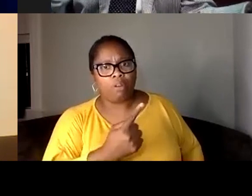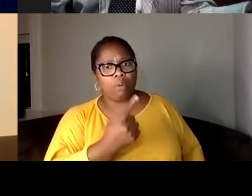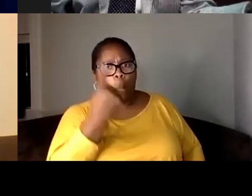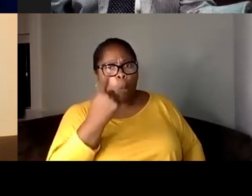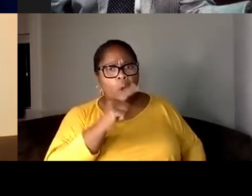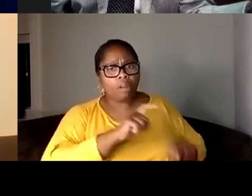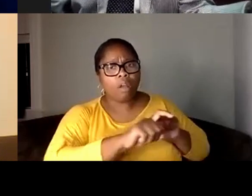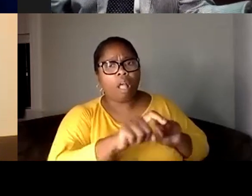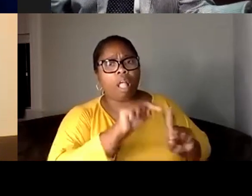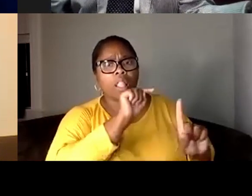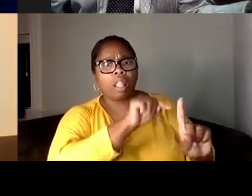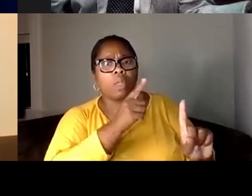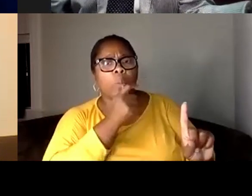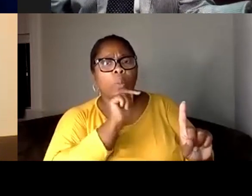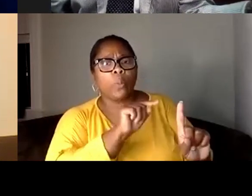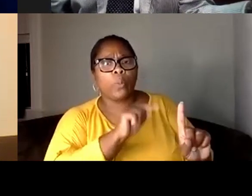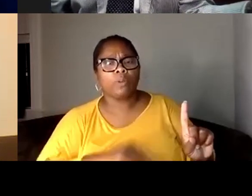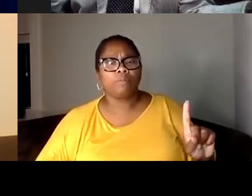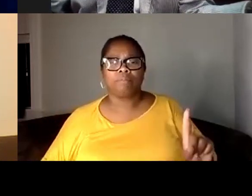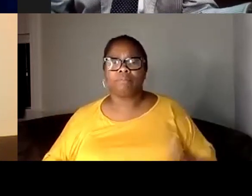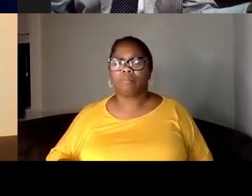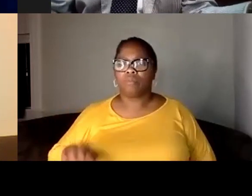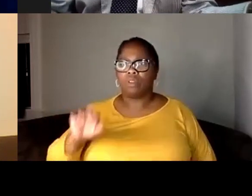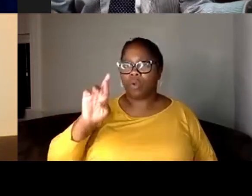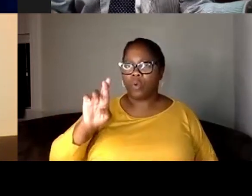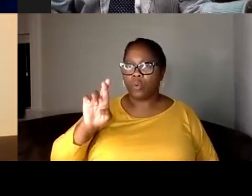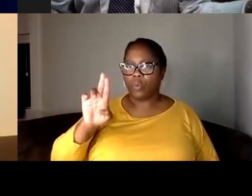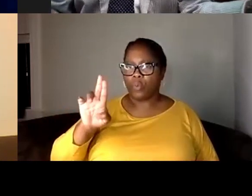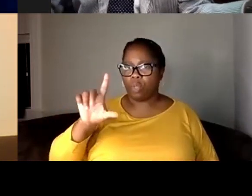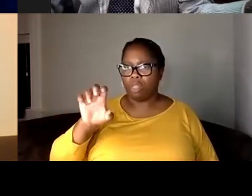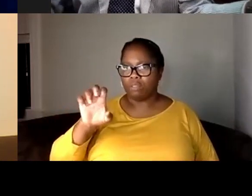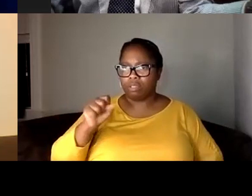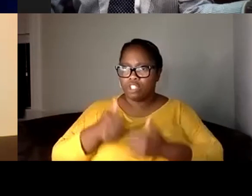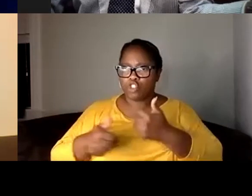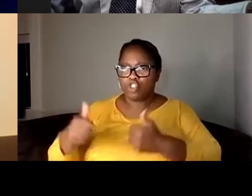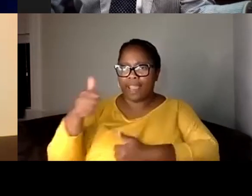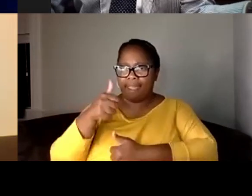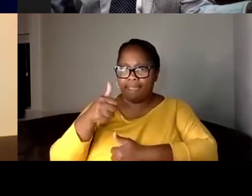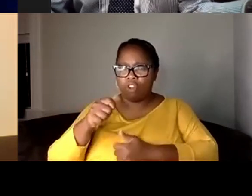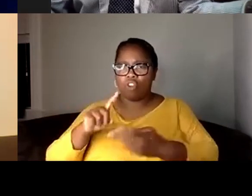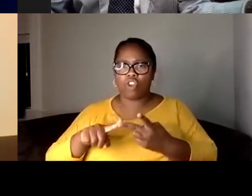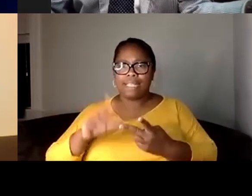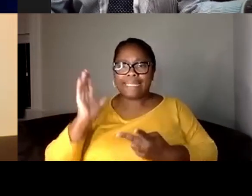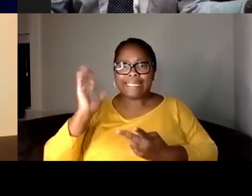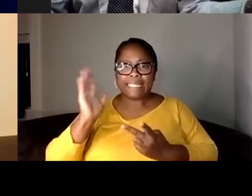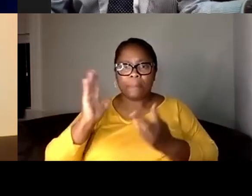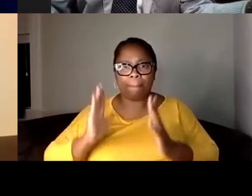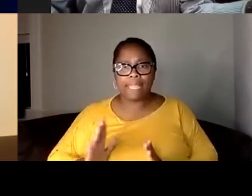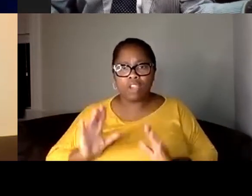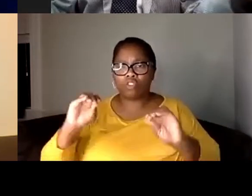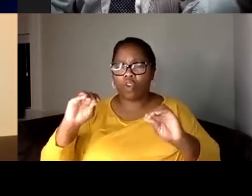make, what is that? The rules chair, the speaker's office. I